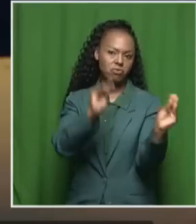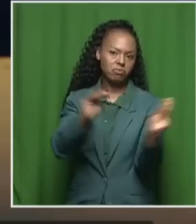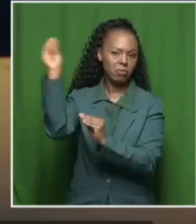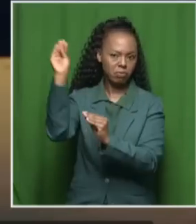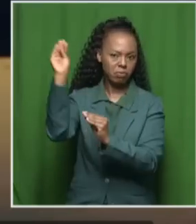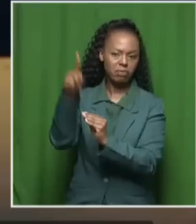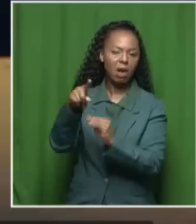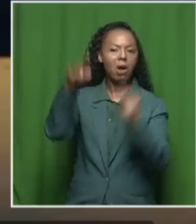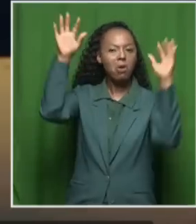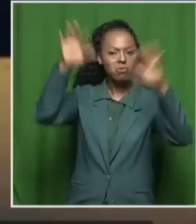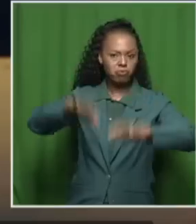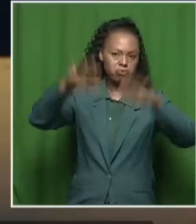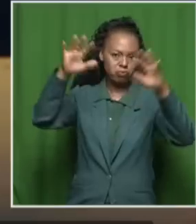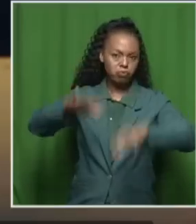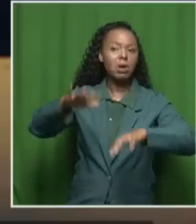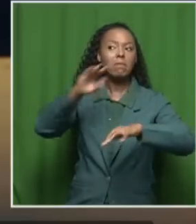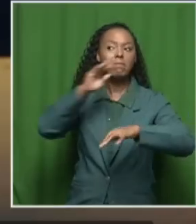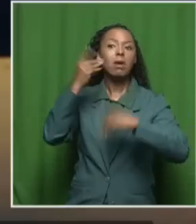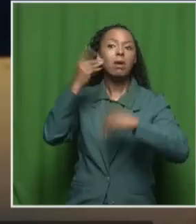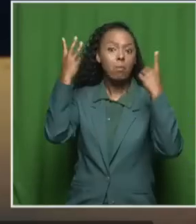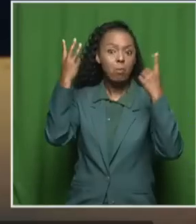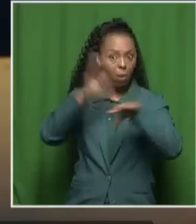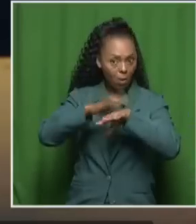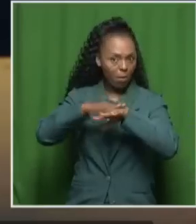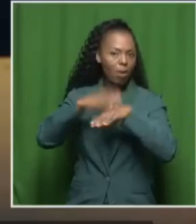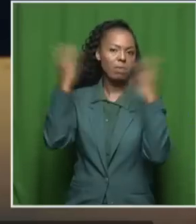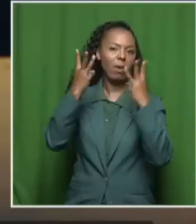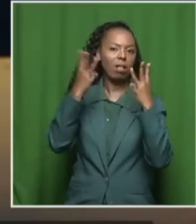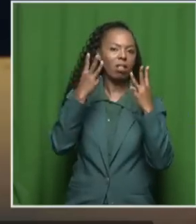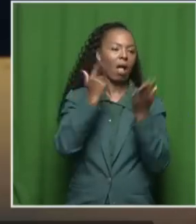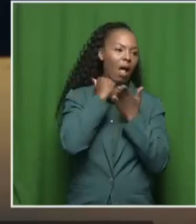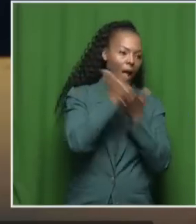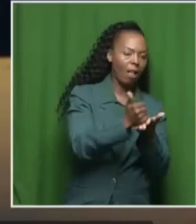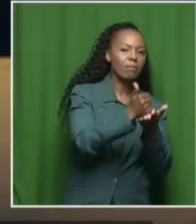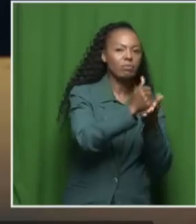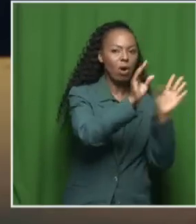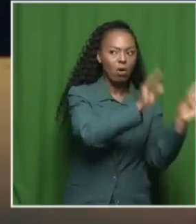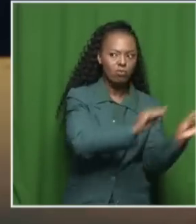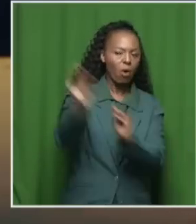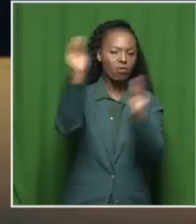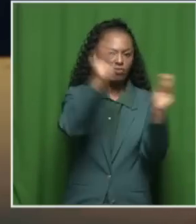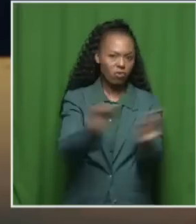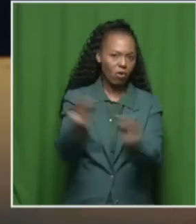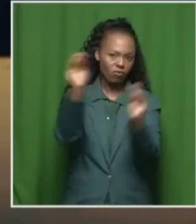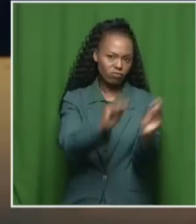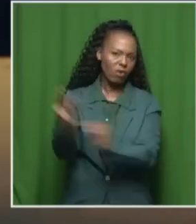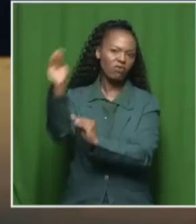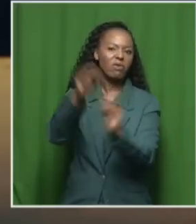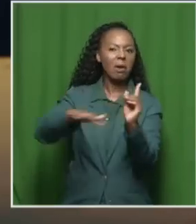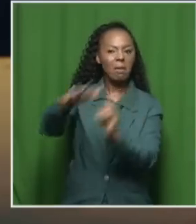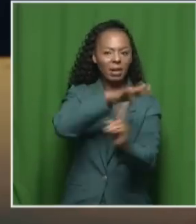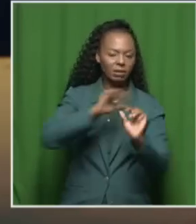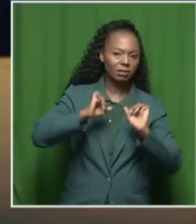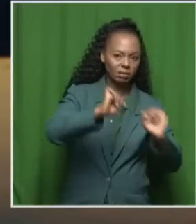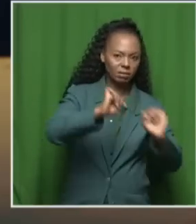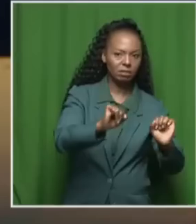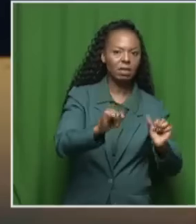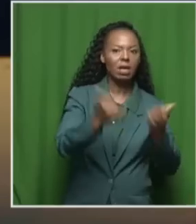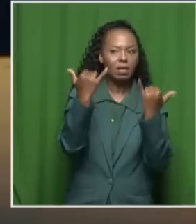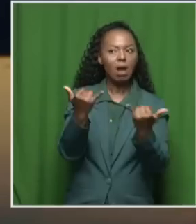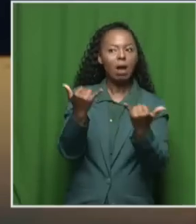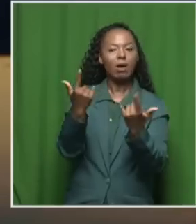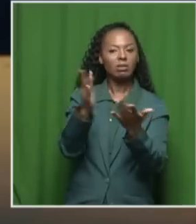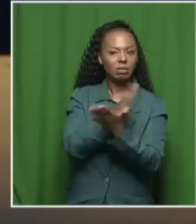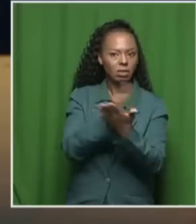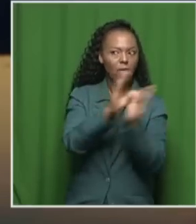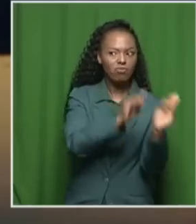to evacuate more people, some infrastructure damage occurring as well. But people are being housed in community halls